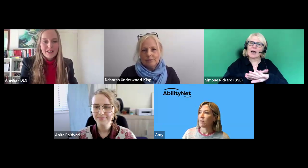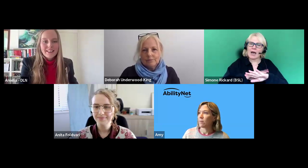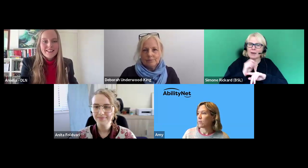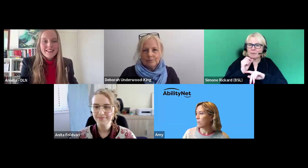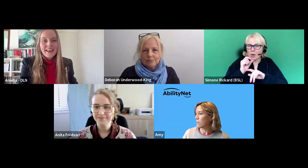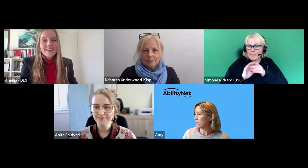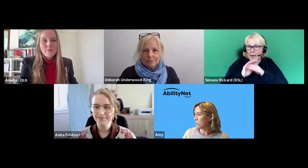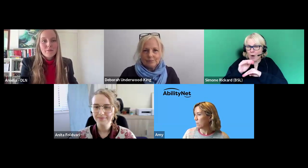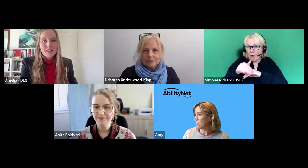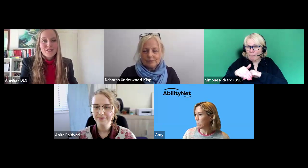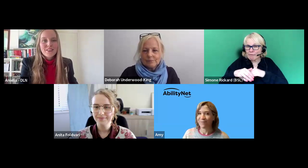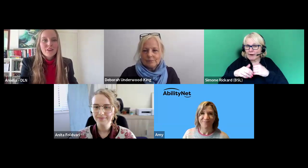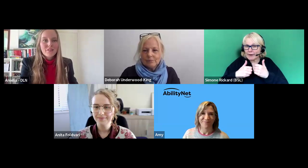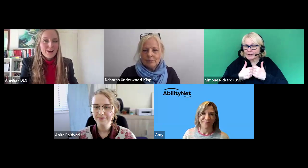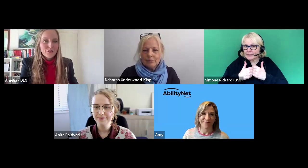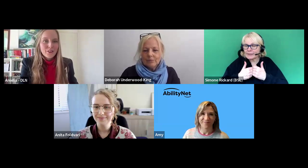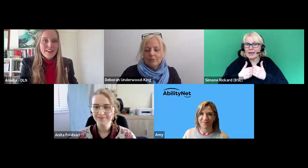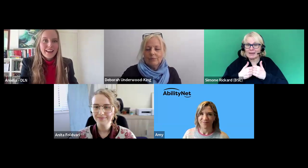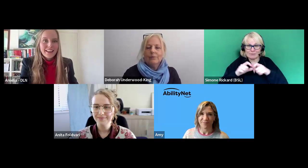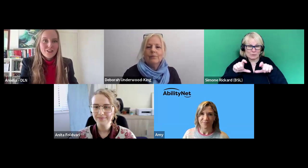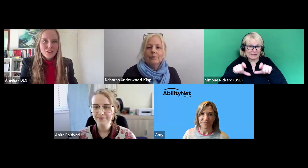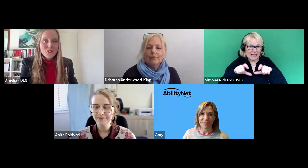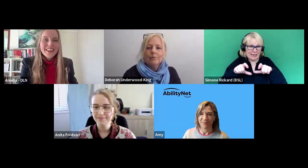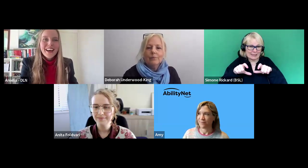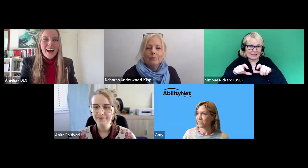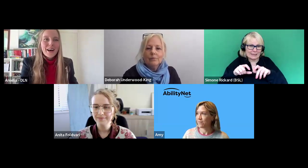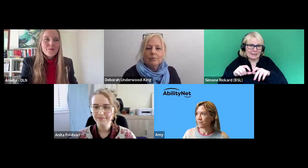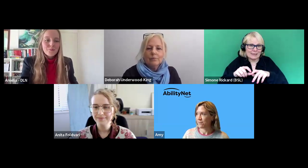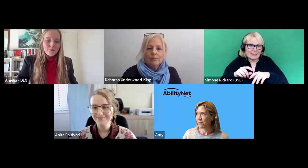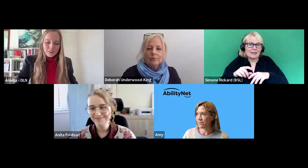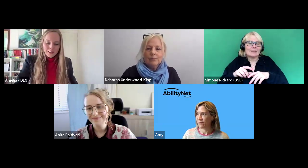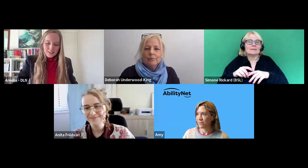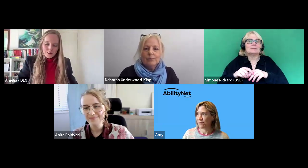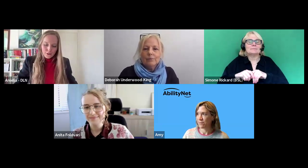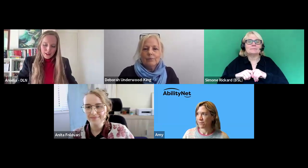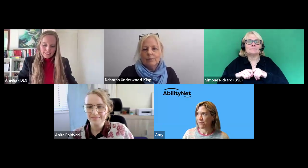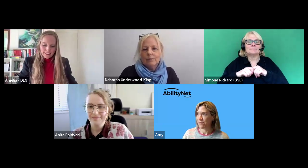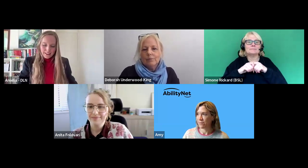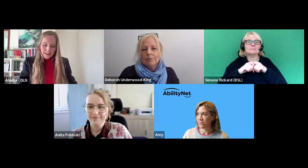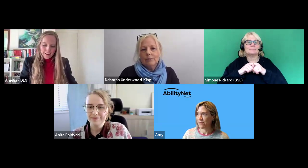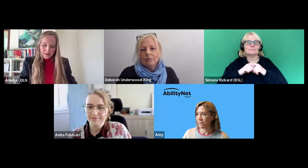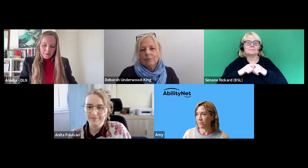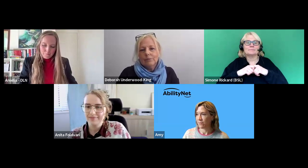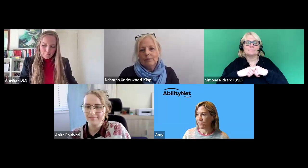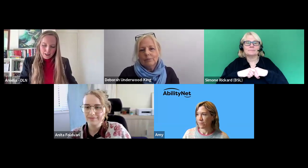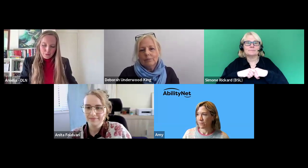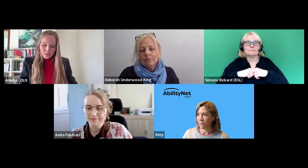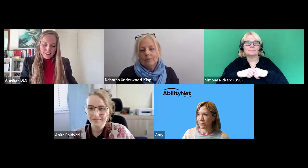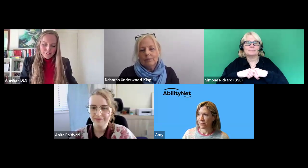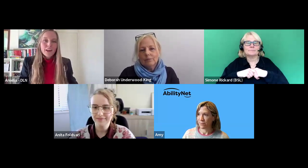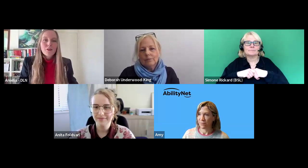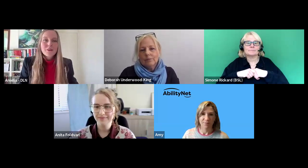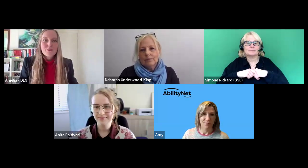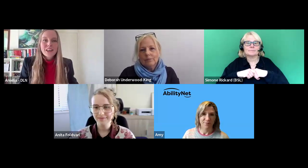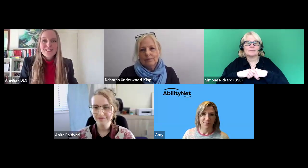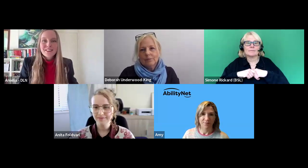if people are willing to stay, simply because we obviously had all those tech issues. So I think I